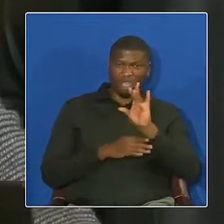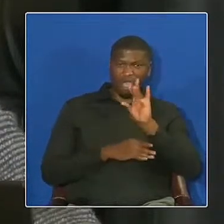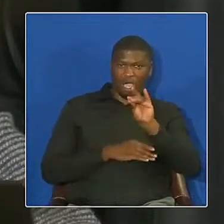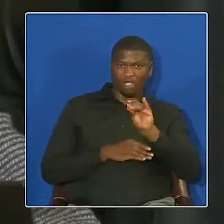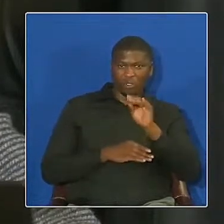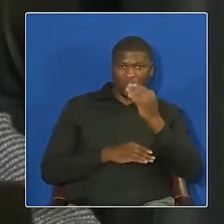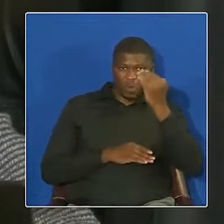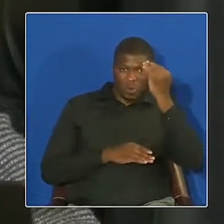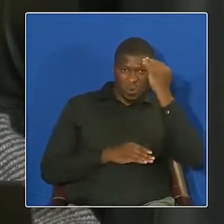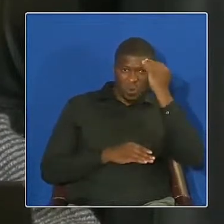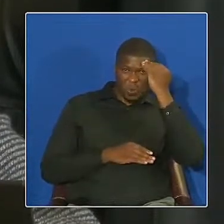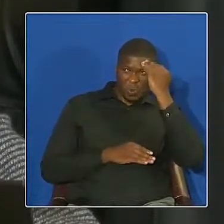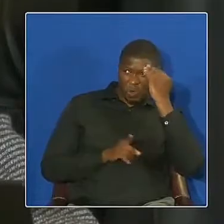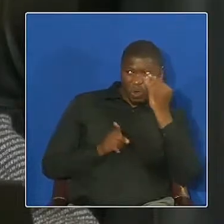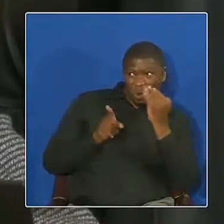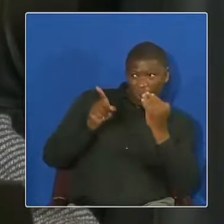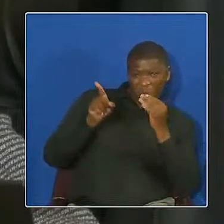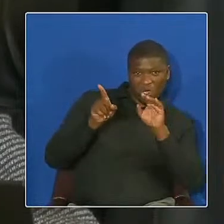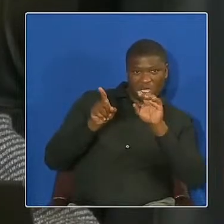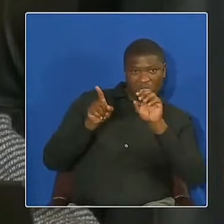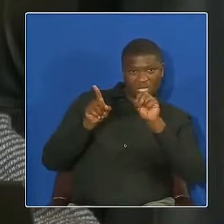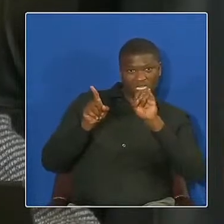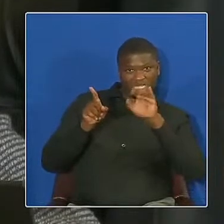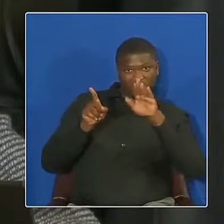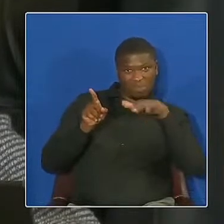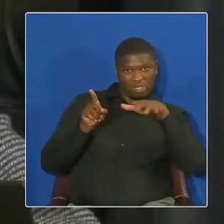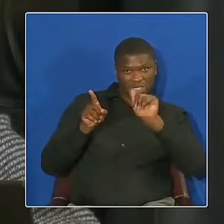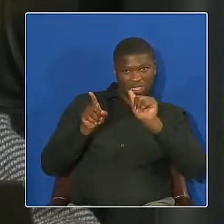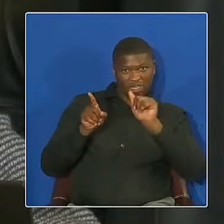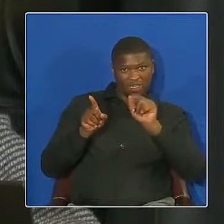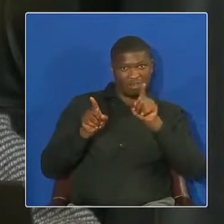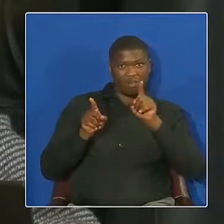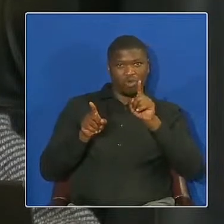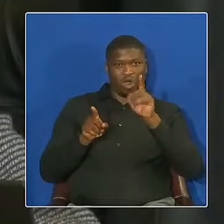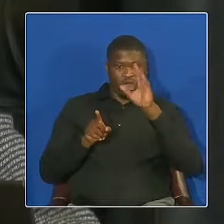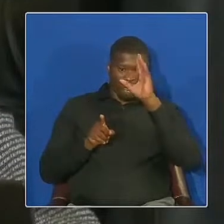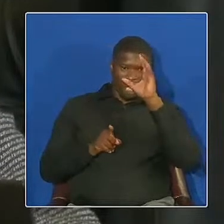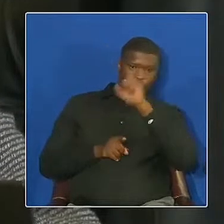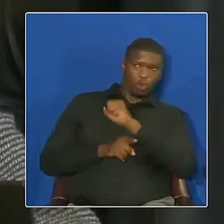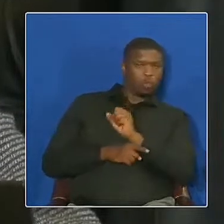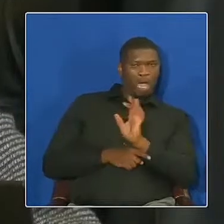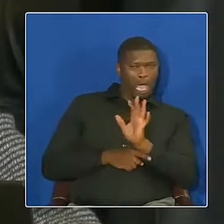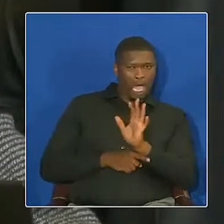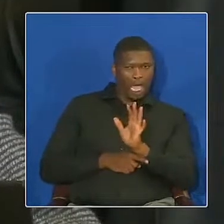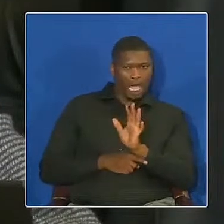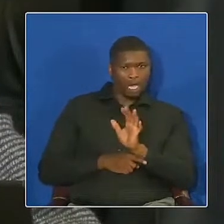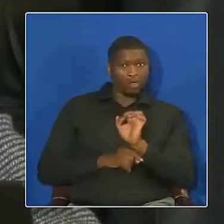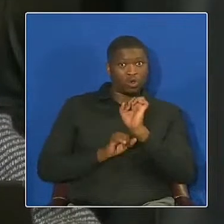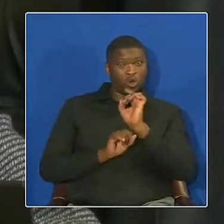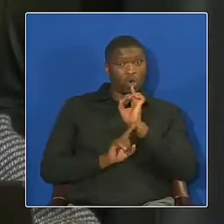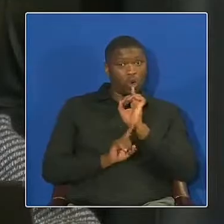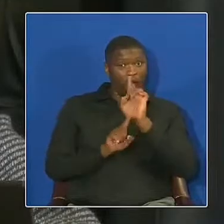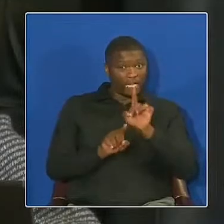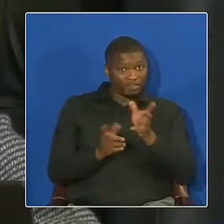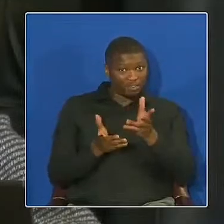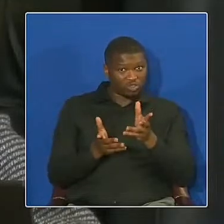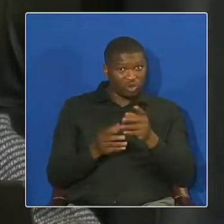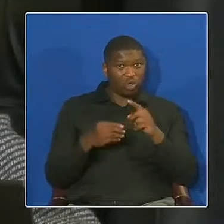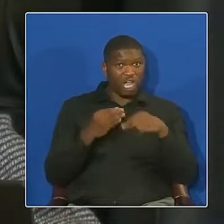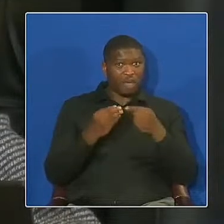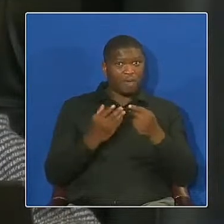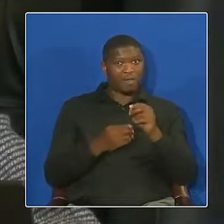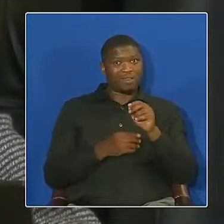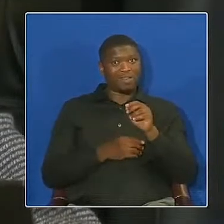you know who is Sibia? And you were cautioned not to speculate. Does the answer that you've given